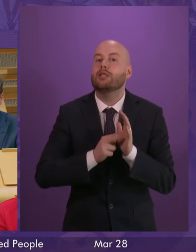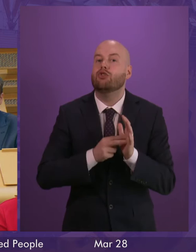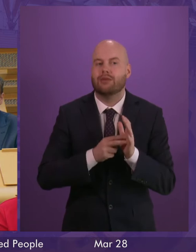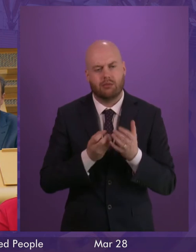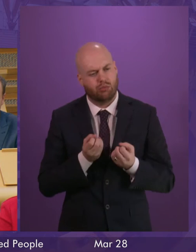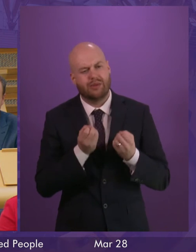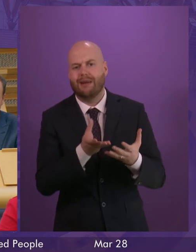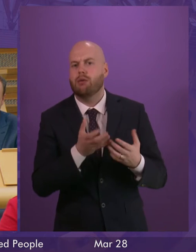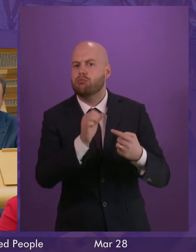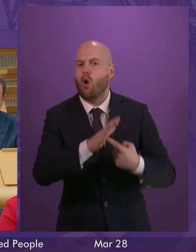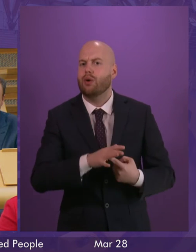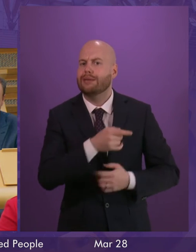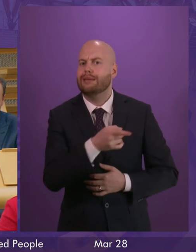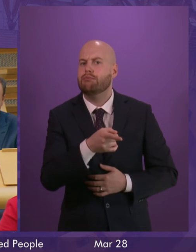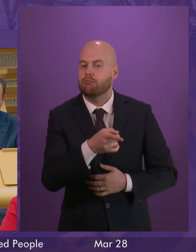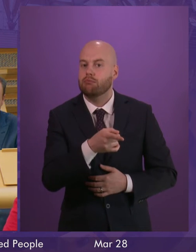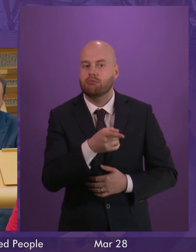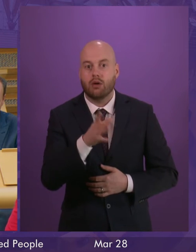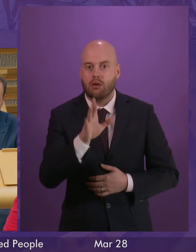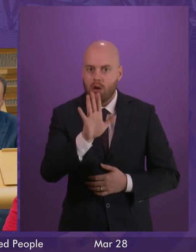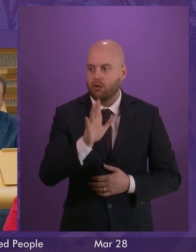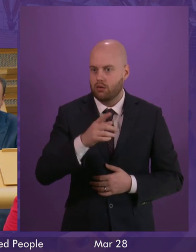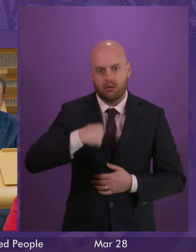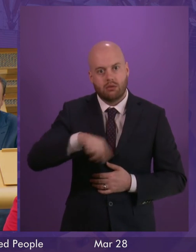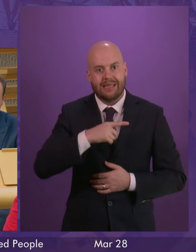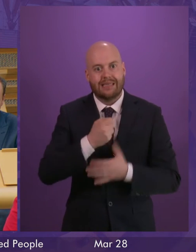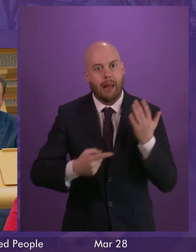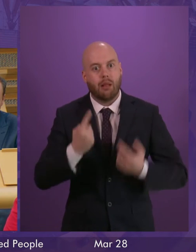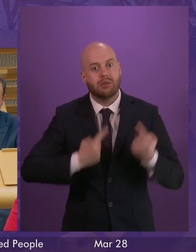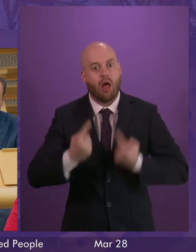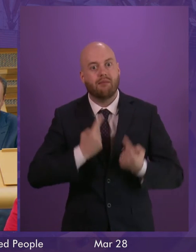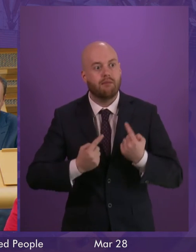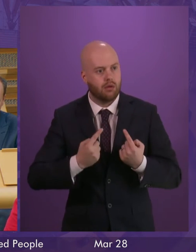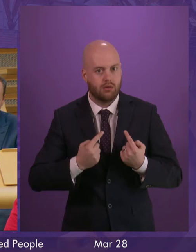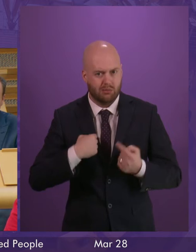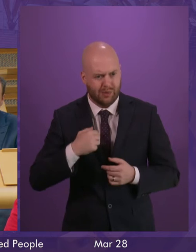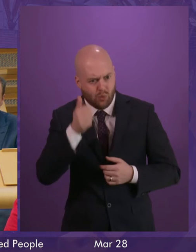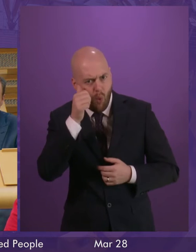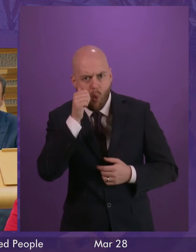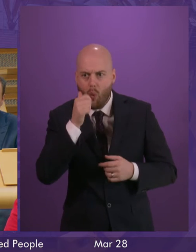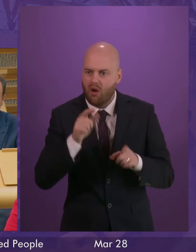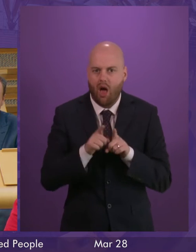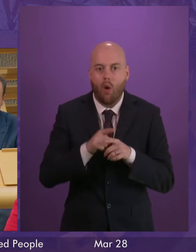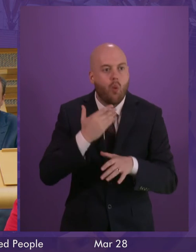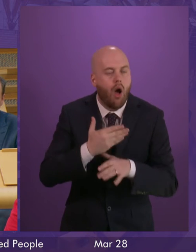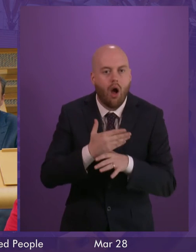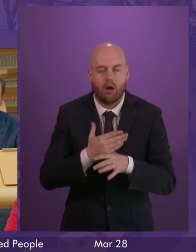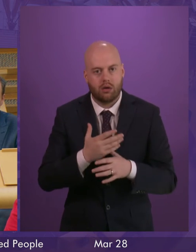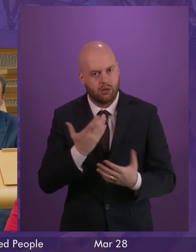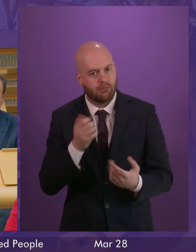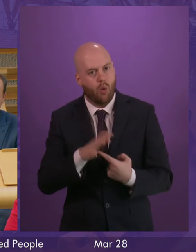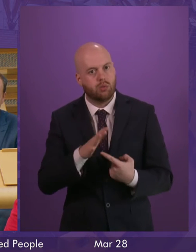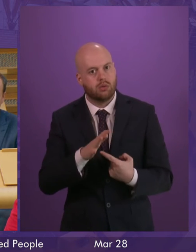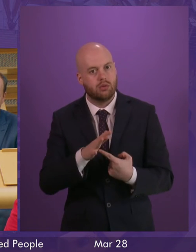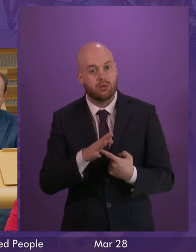Disabled people like most of us see the importance of work and yet, as the Minister has already pointed out, one in five working age